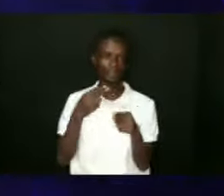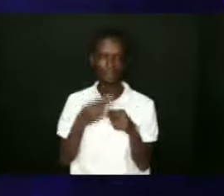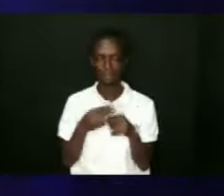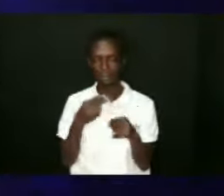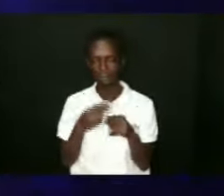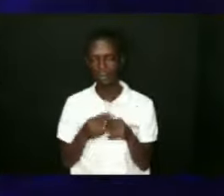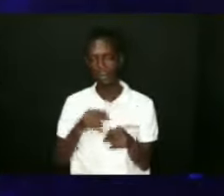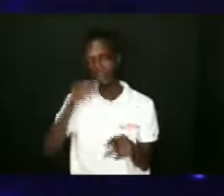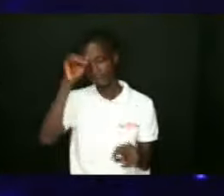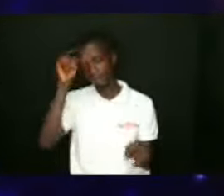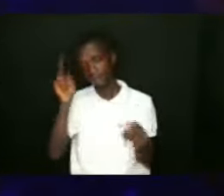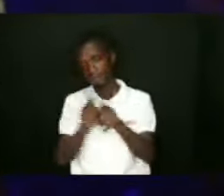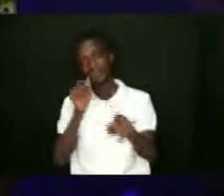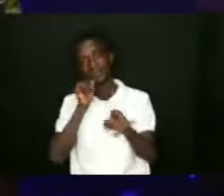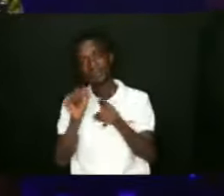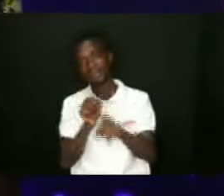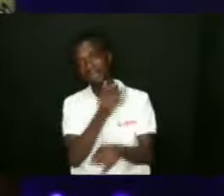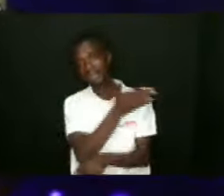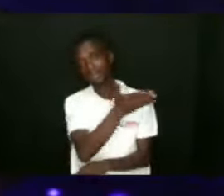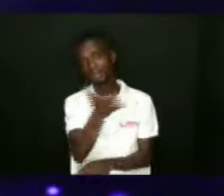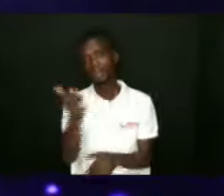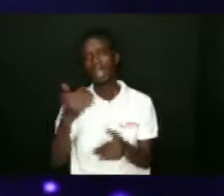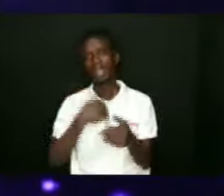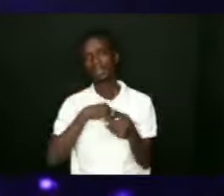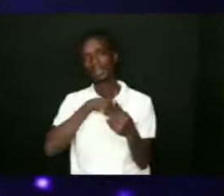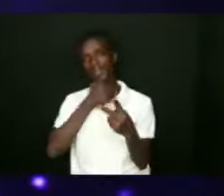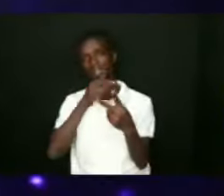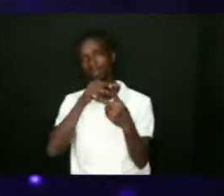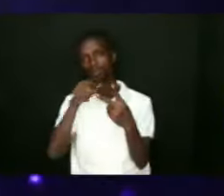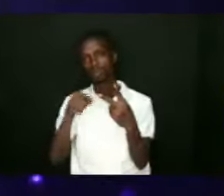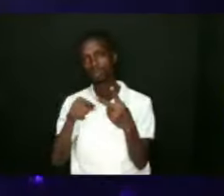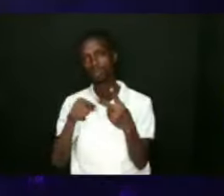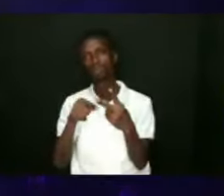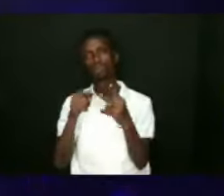Jesus. Beloved, I want us to pray on these two also.